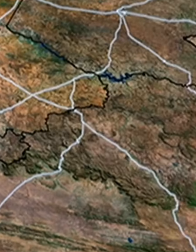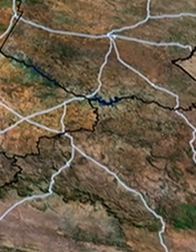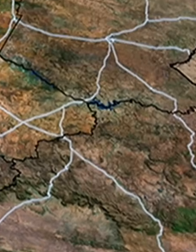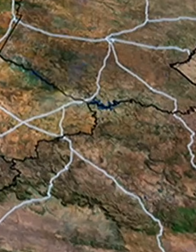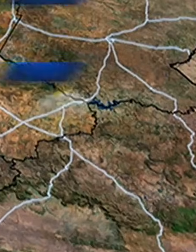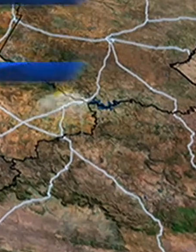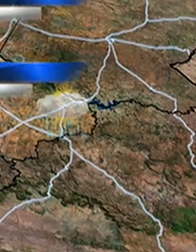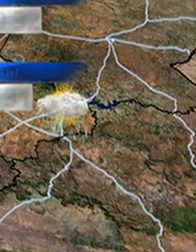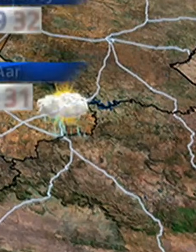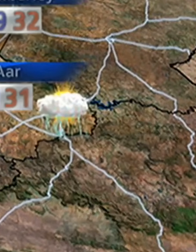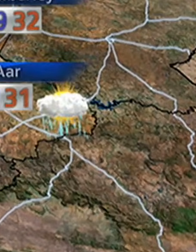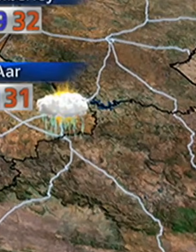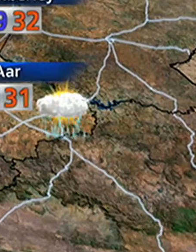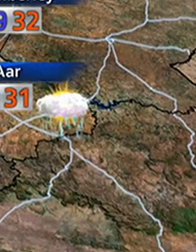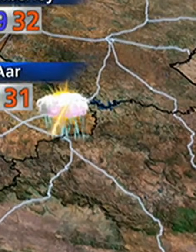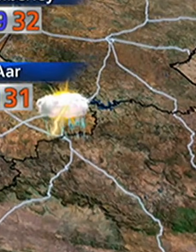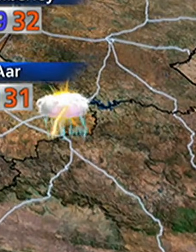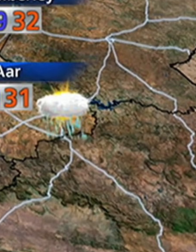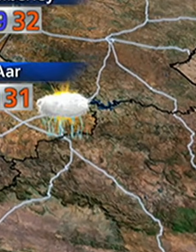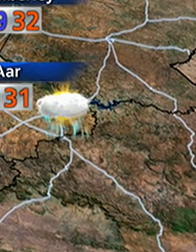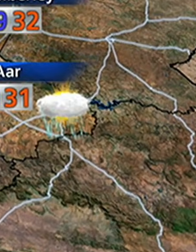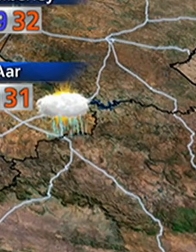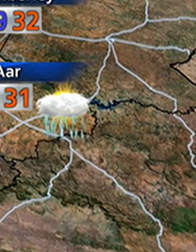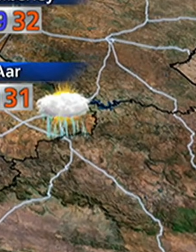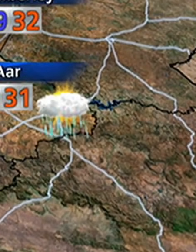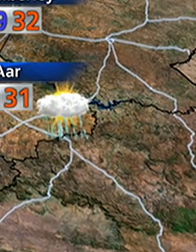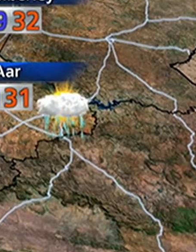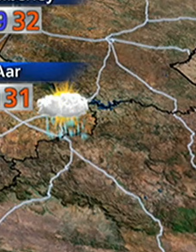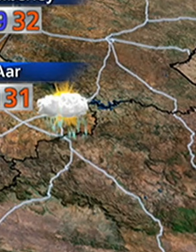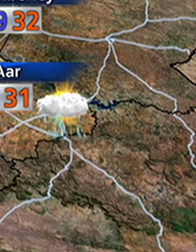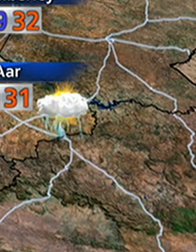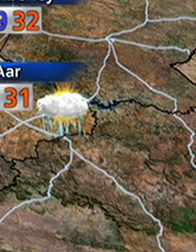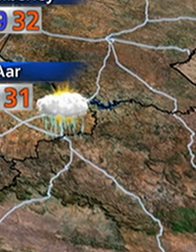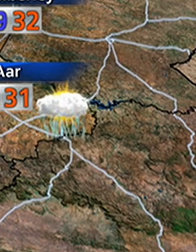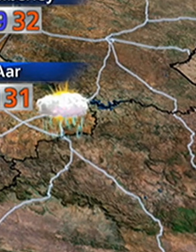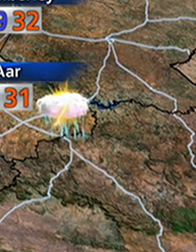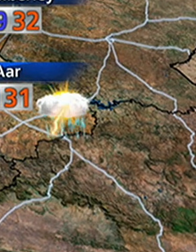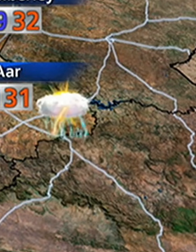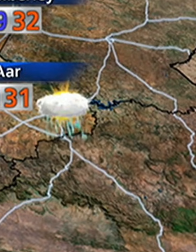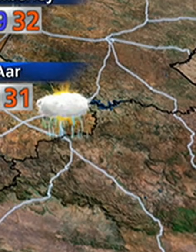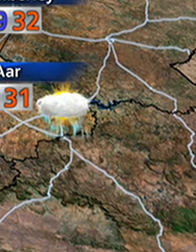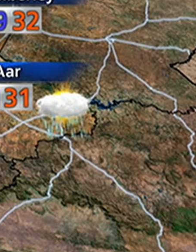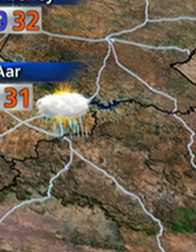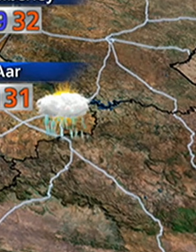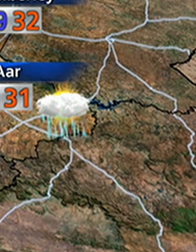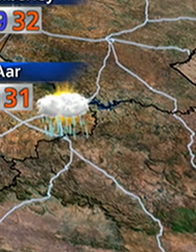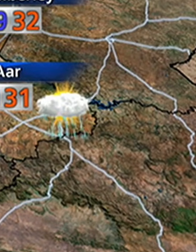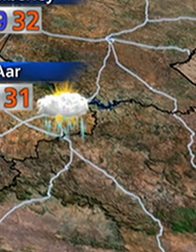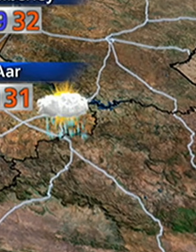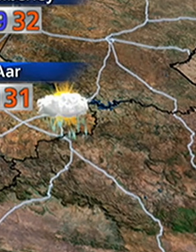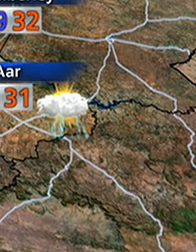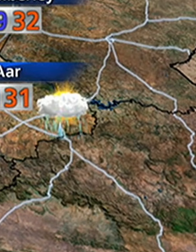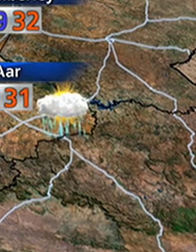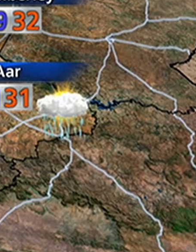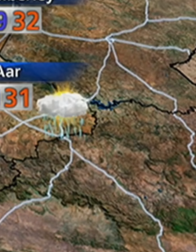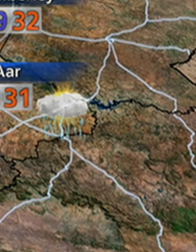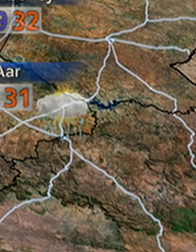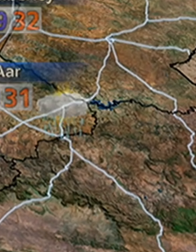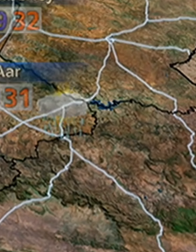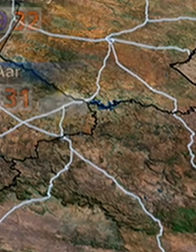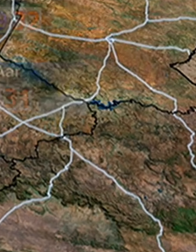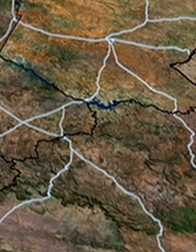mo go dikgata di le 20 le borataro. Re lebella province ya ka kwa Northern Cape te Nkurumane go tlana mogote ka dikgata di le 30